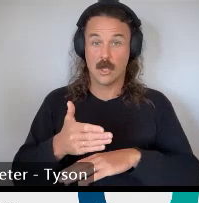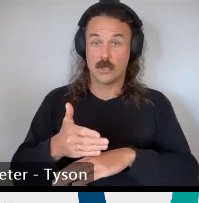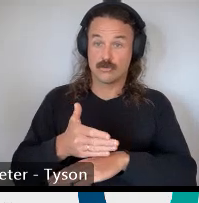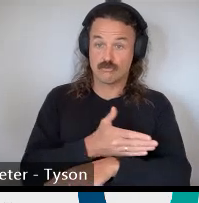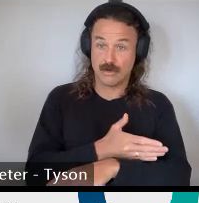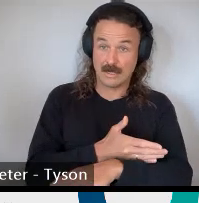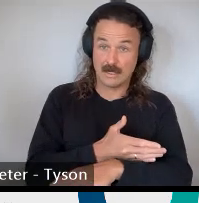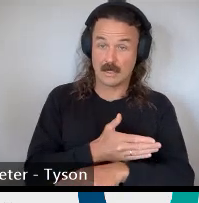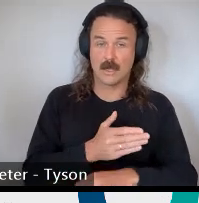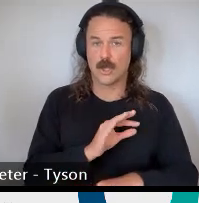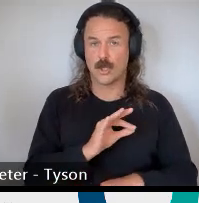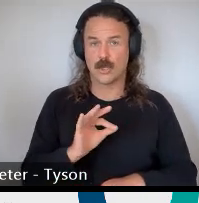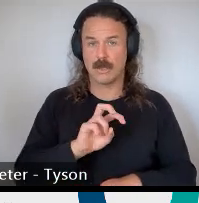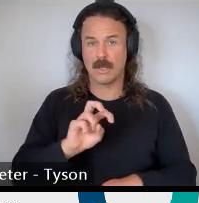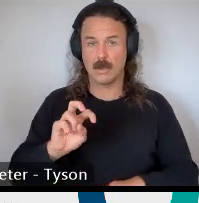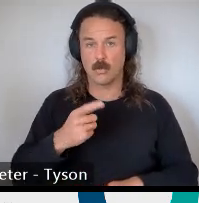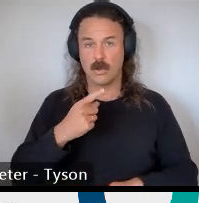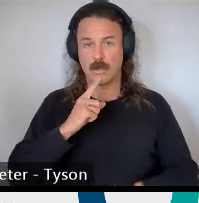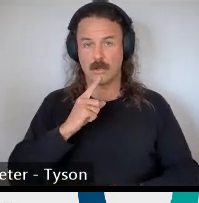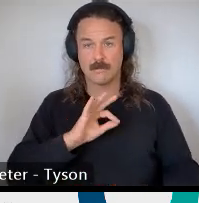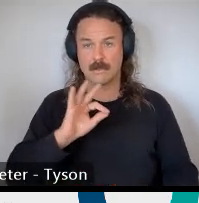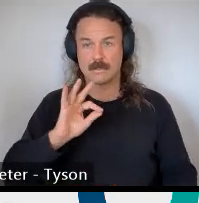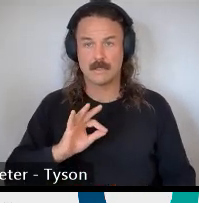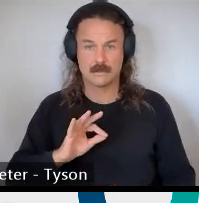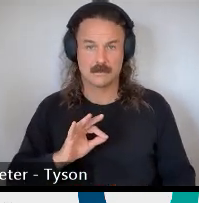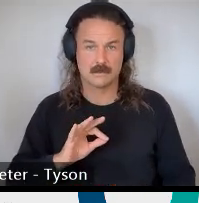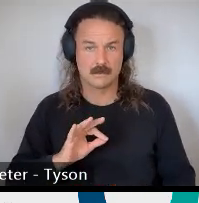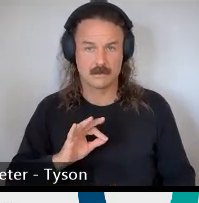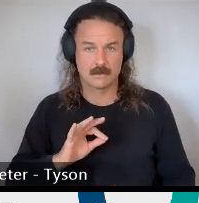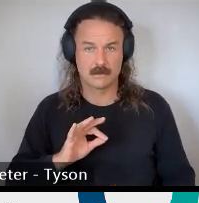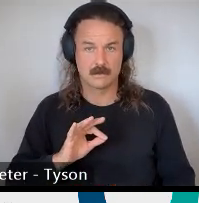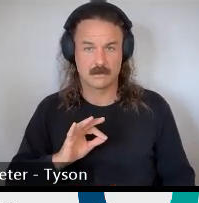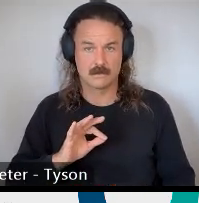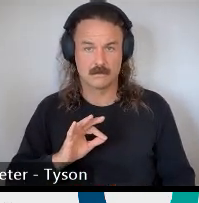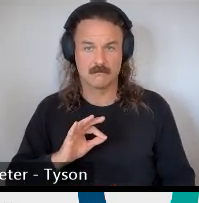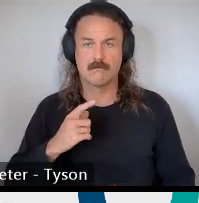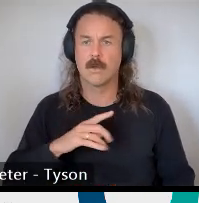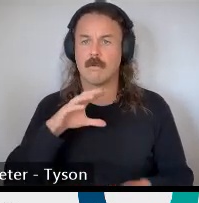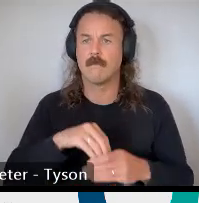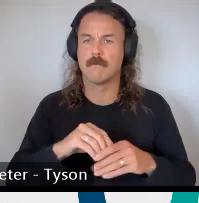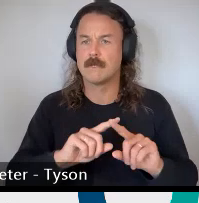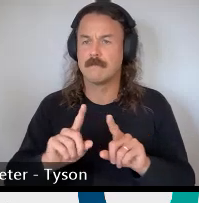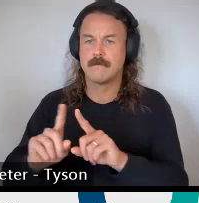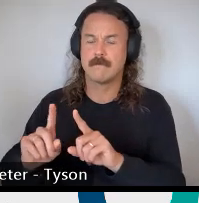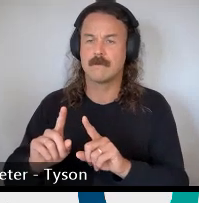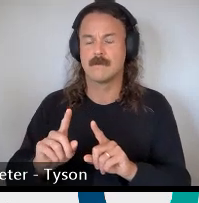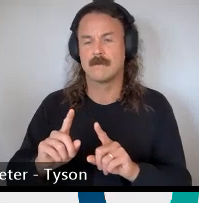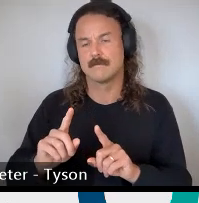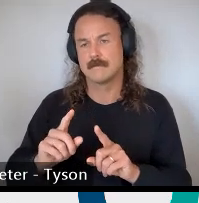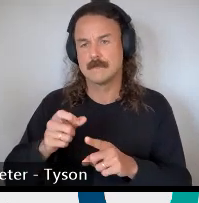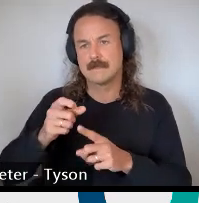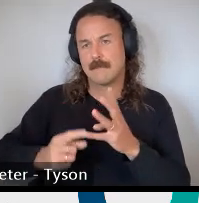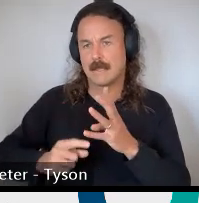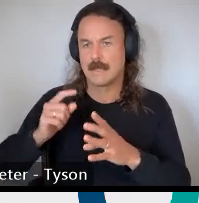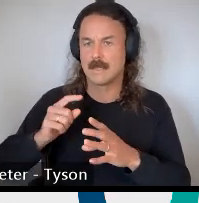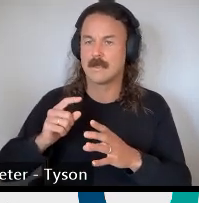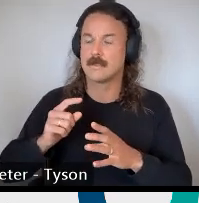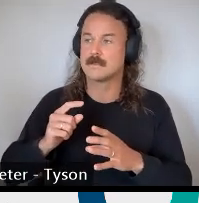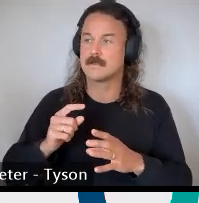it covers quite diverse of different disability groups within each of the cohort.